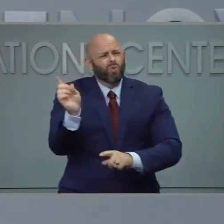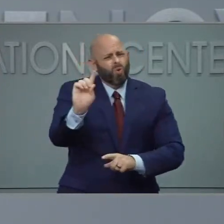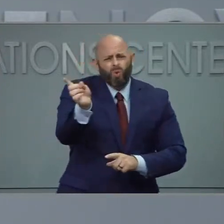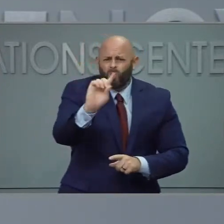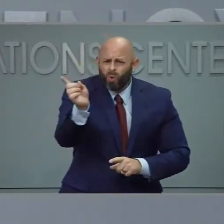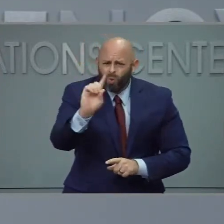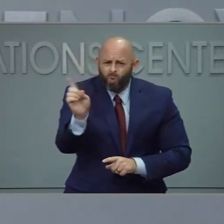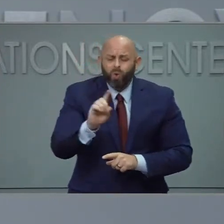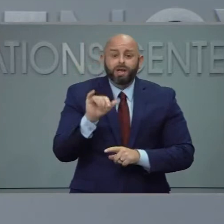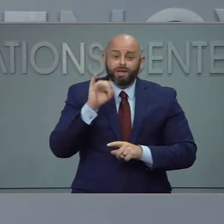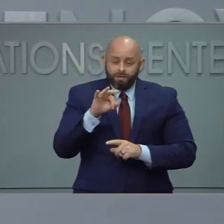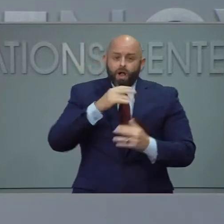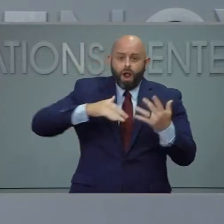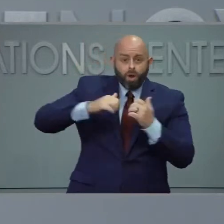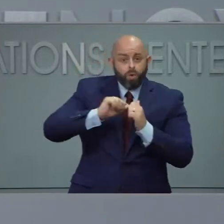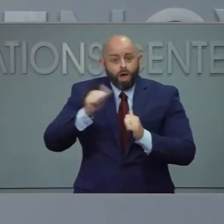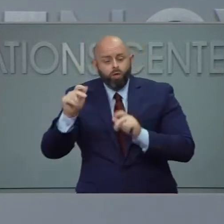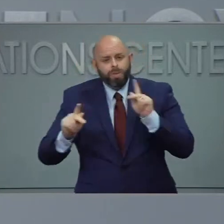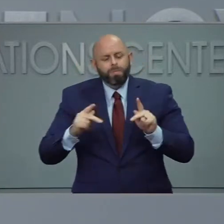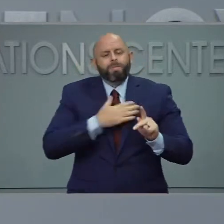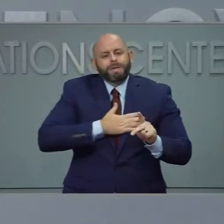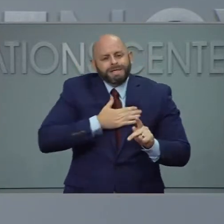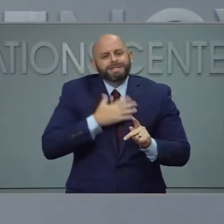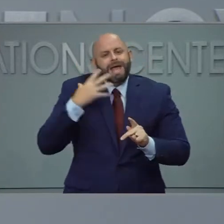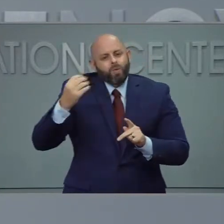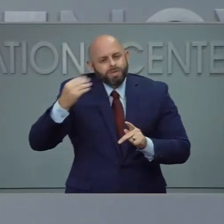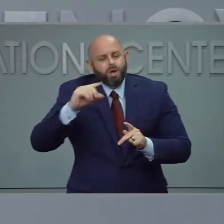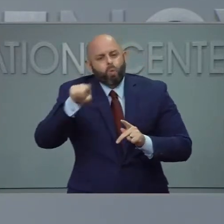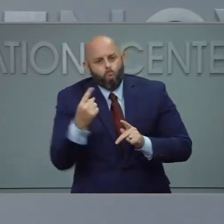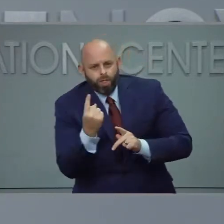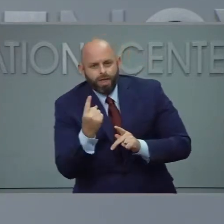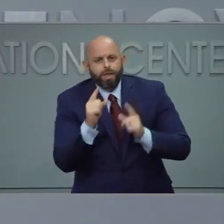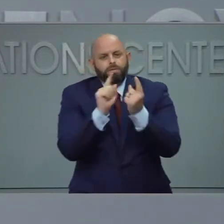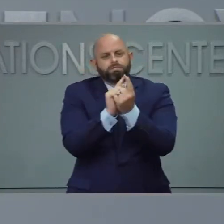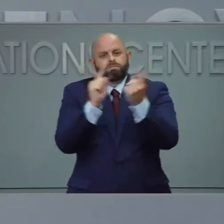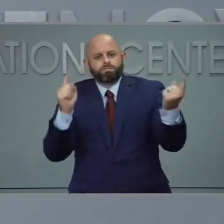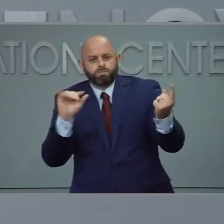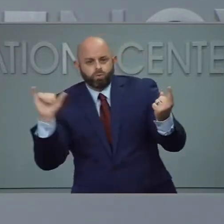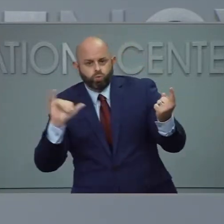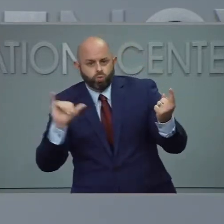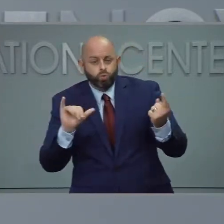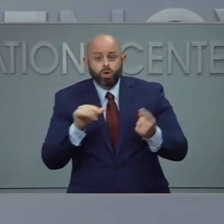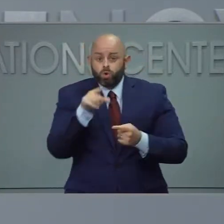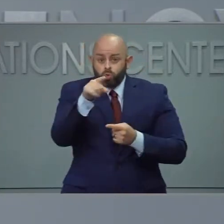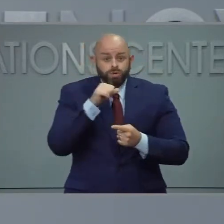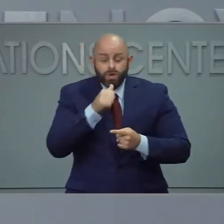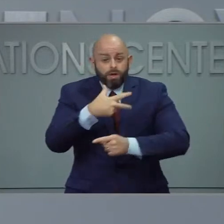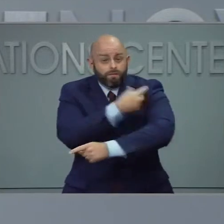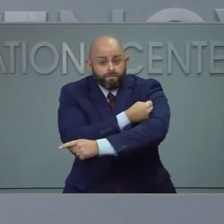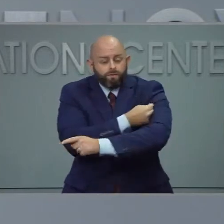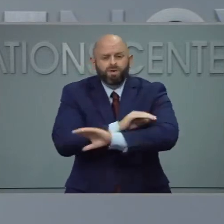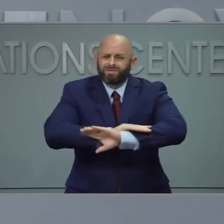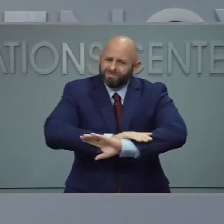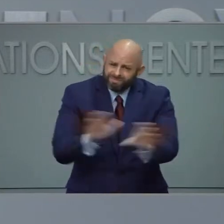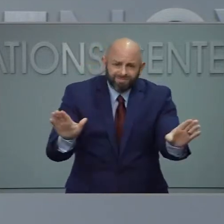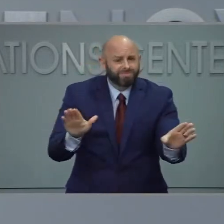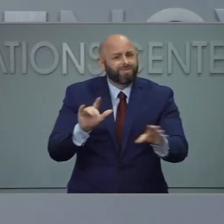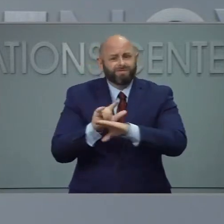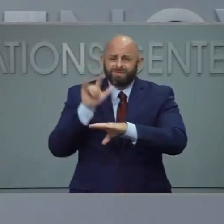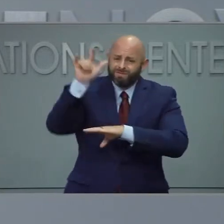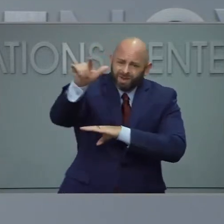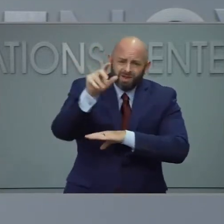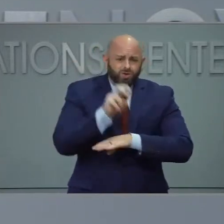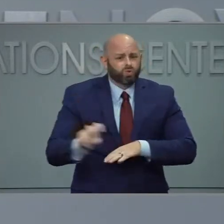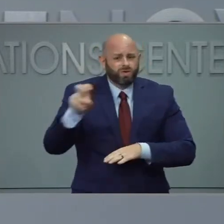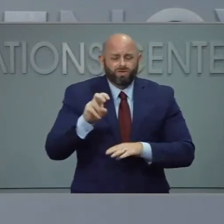and keep 6 feet apart. Also, if you're not vaccinated, you also should not travel. There are also still places where